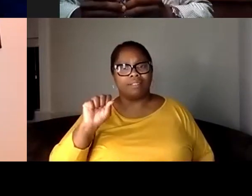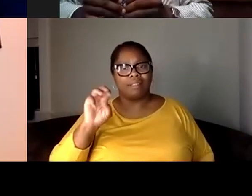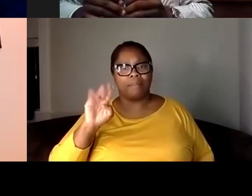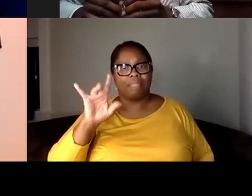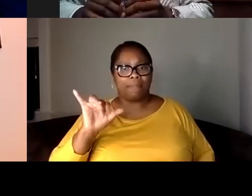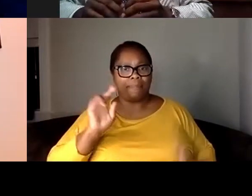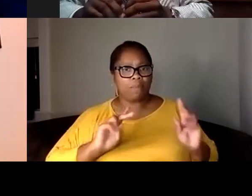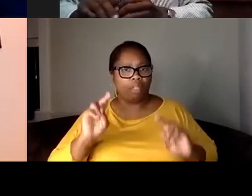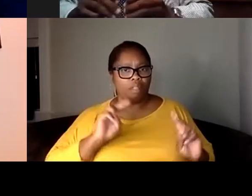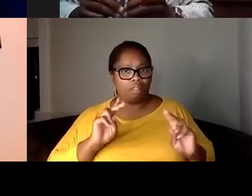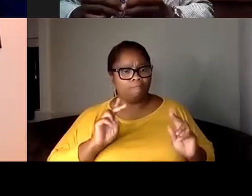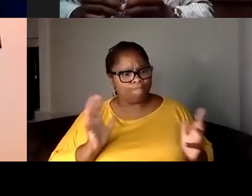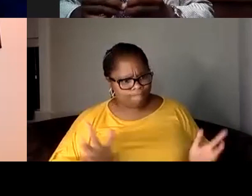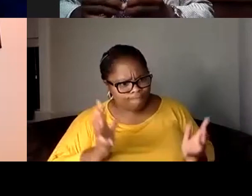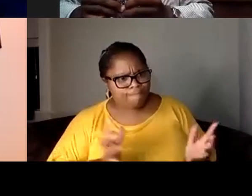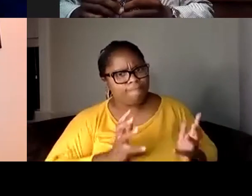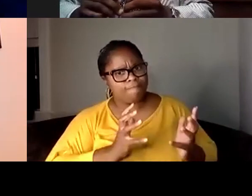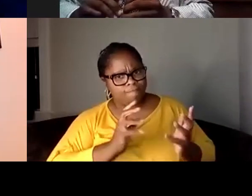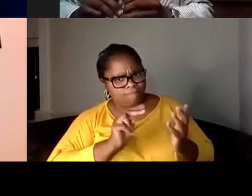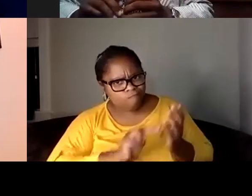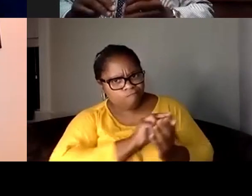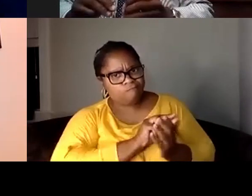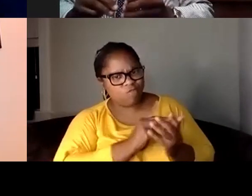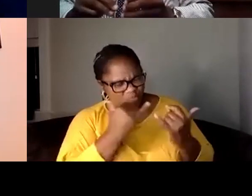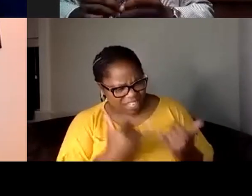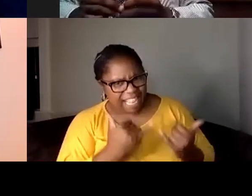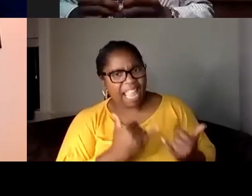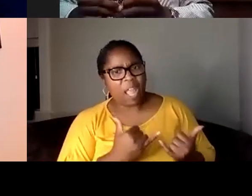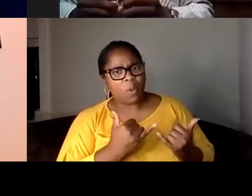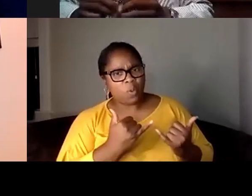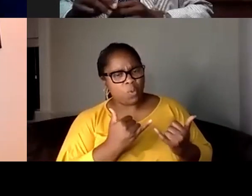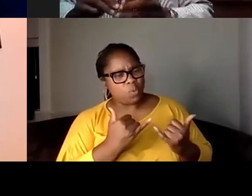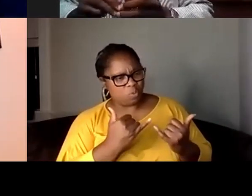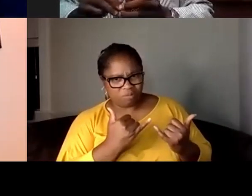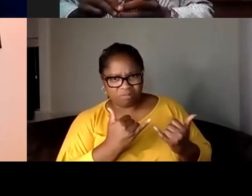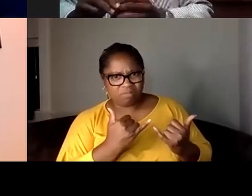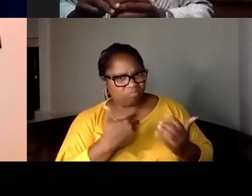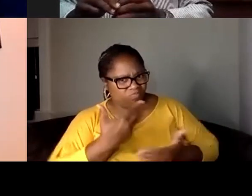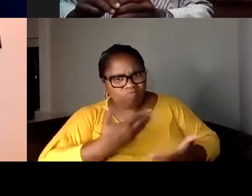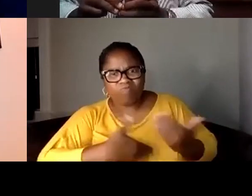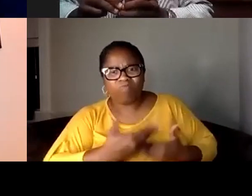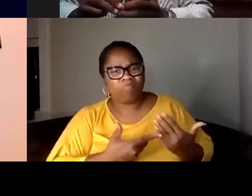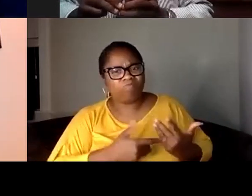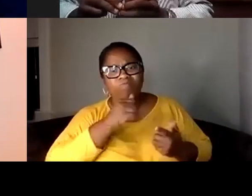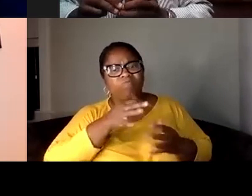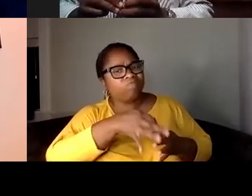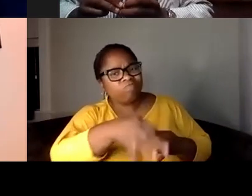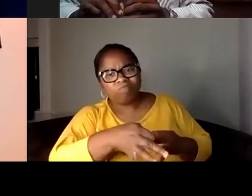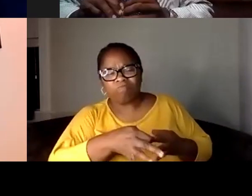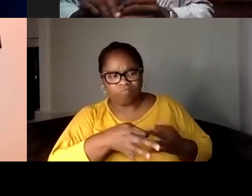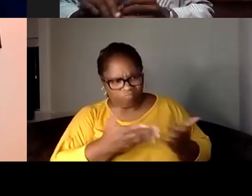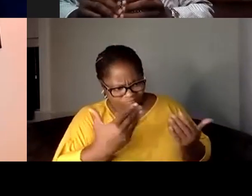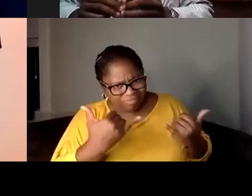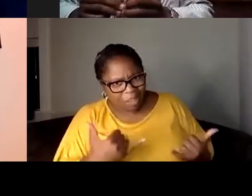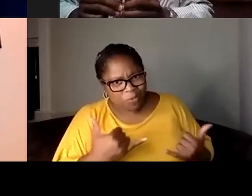to work on this right now, immediately, fastidiously. And the